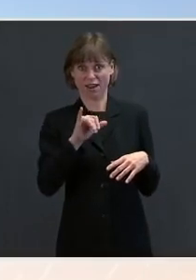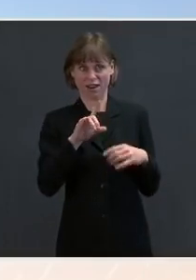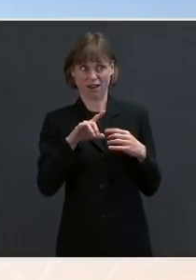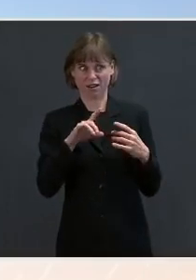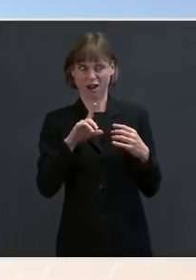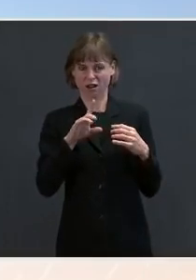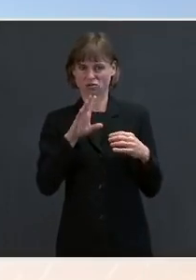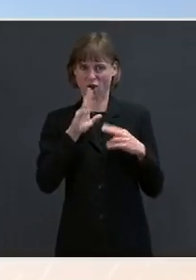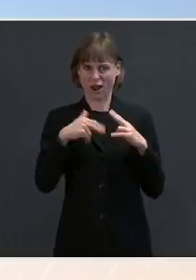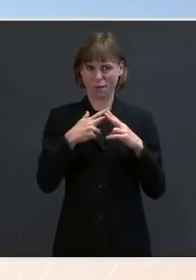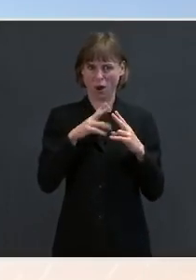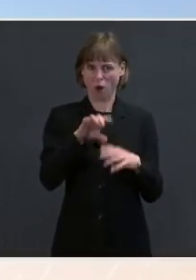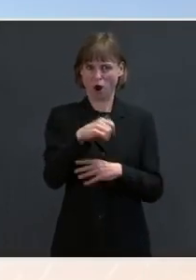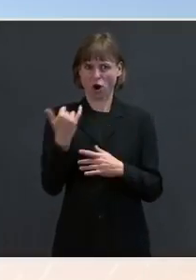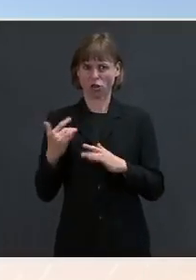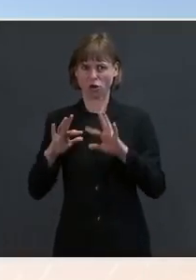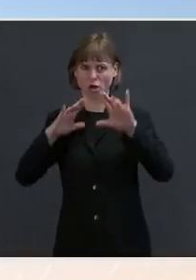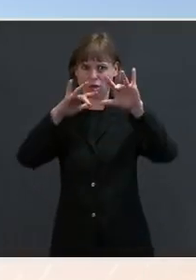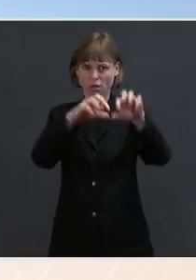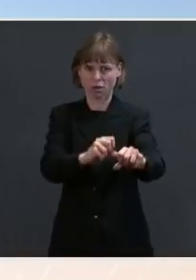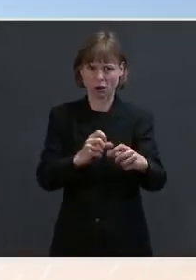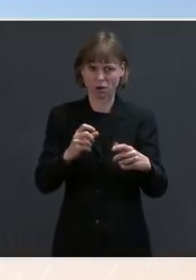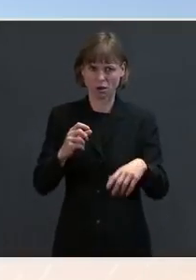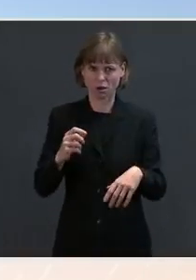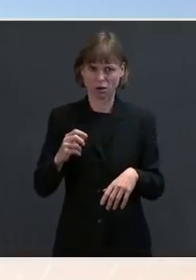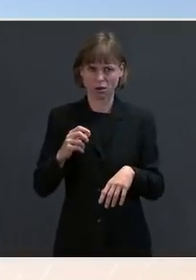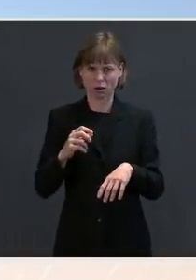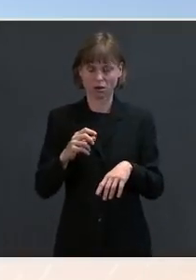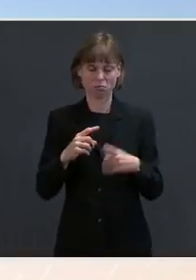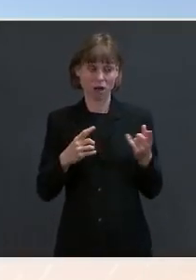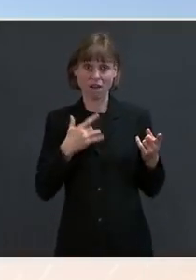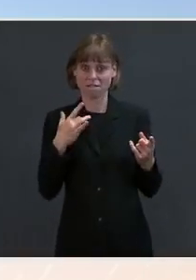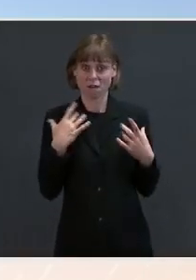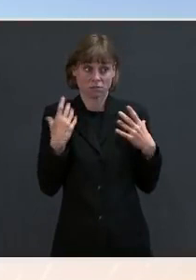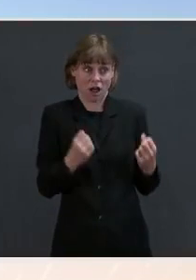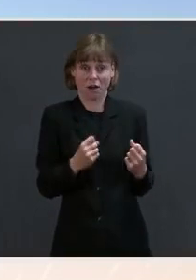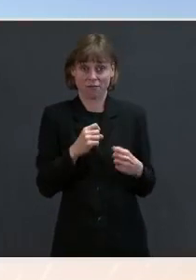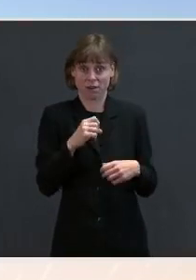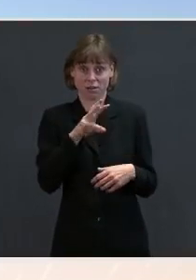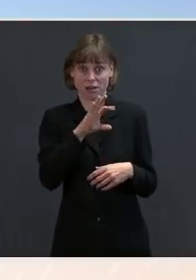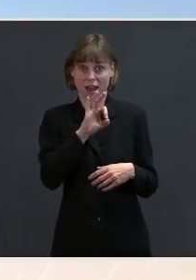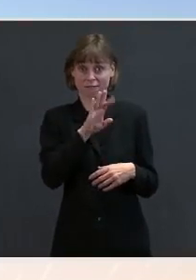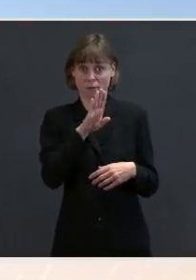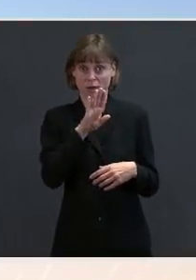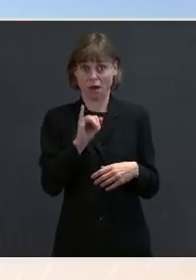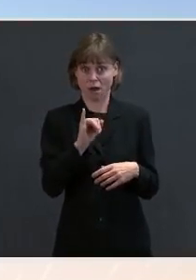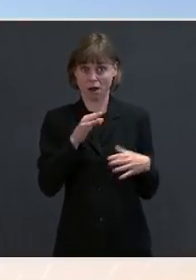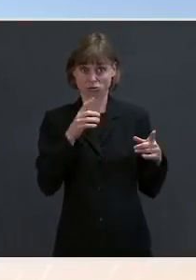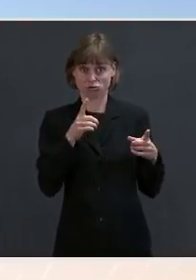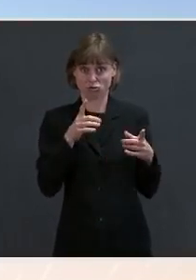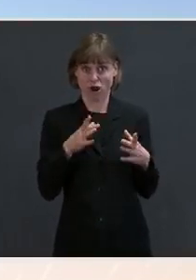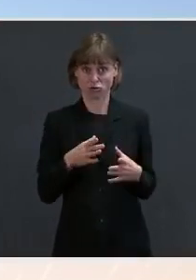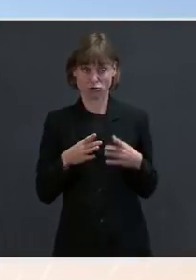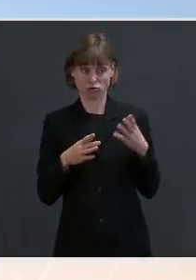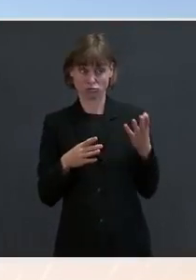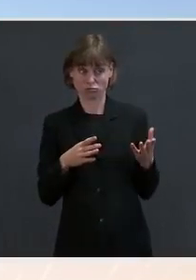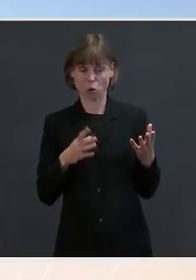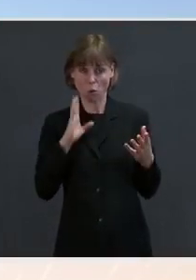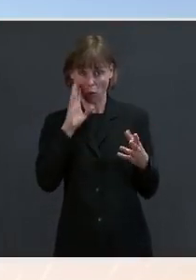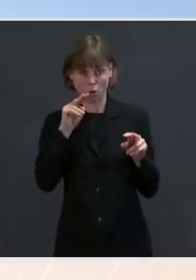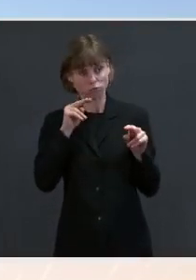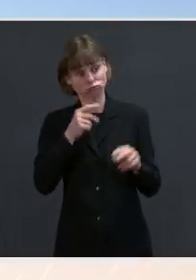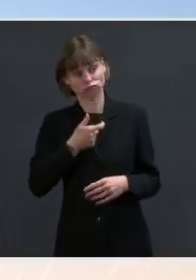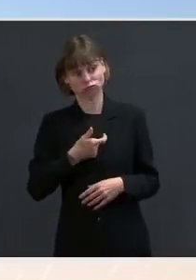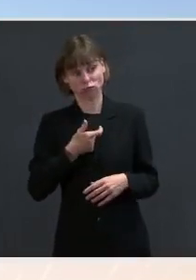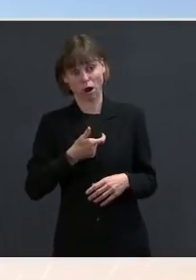is remains confident in FBI Director Ray. He, of course, we will be monitoring the hearings, and I